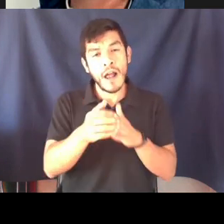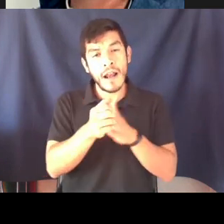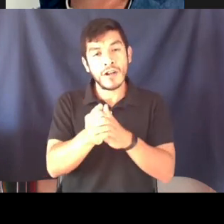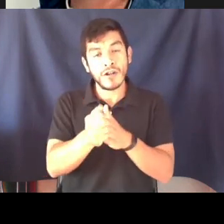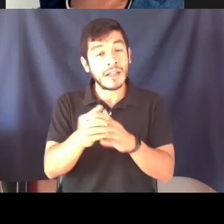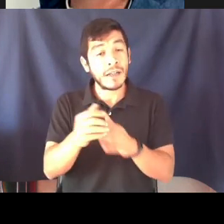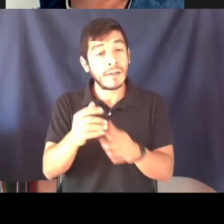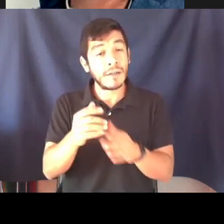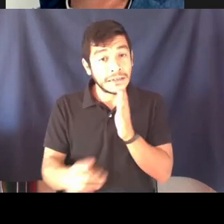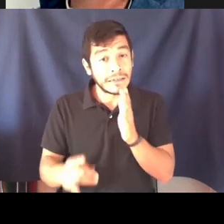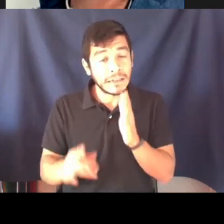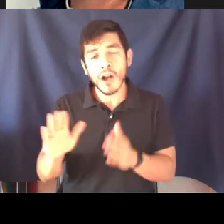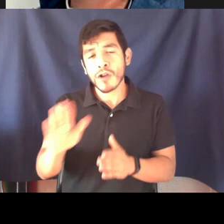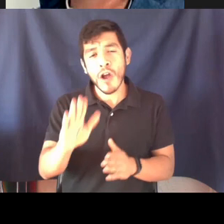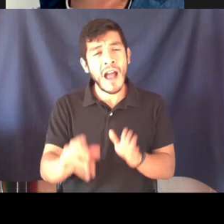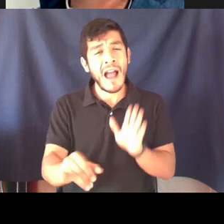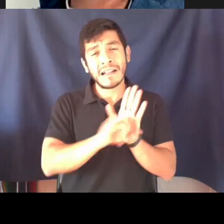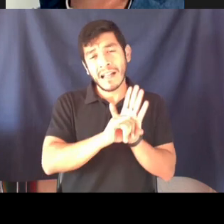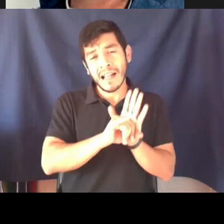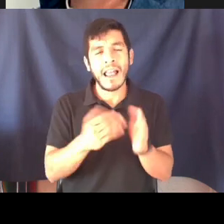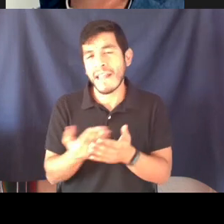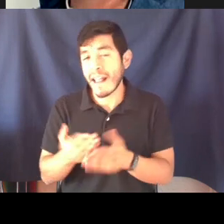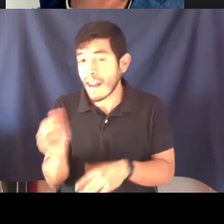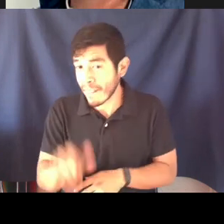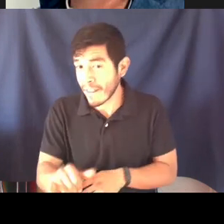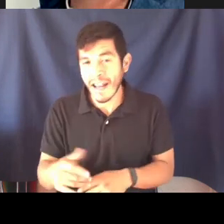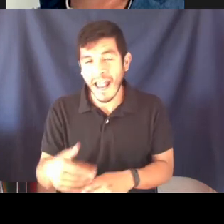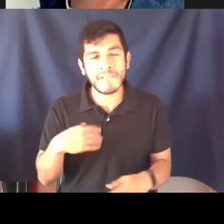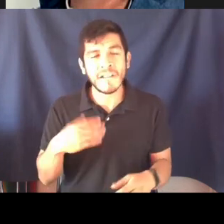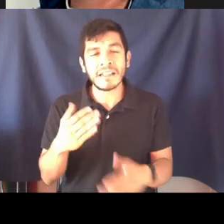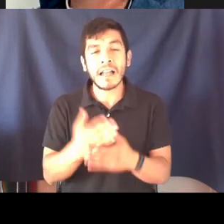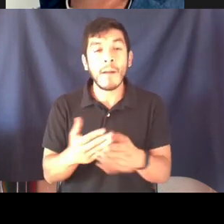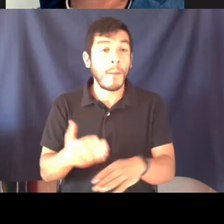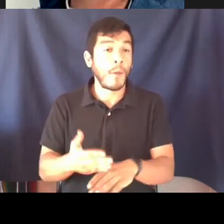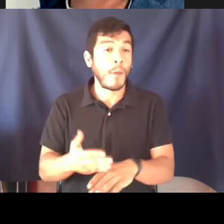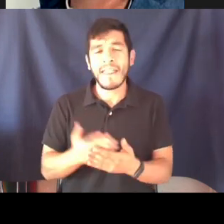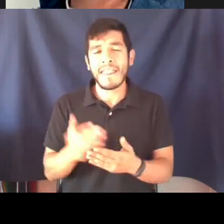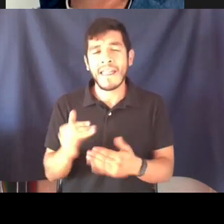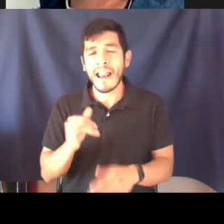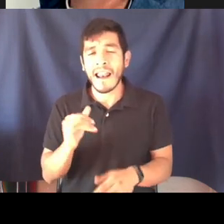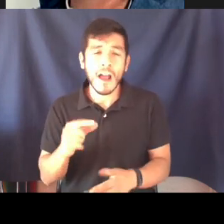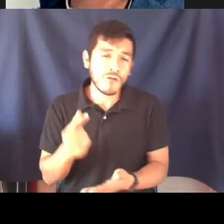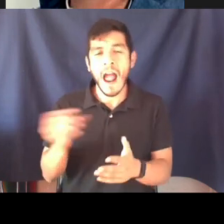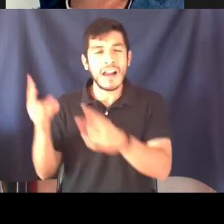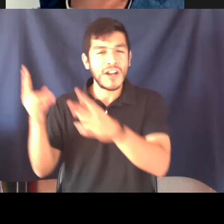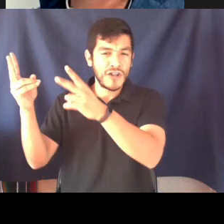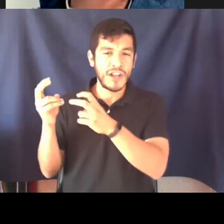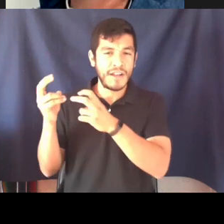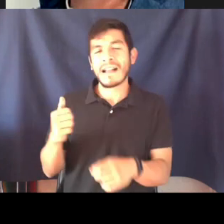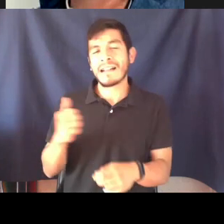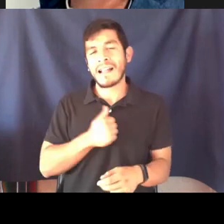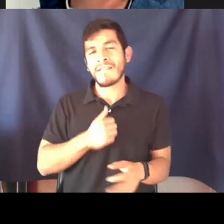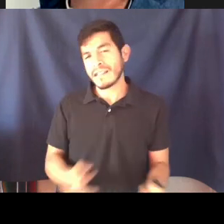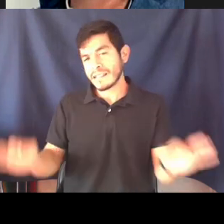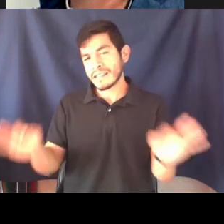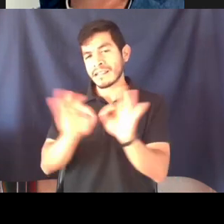some improvements in things like grades and achievement, self-esteem, engagement in the community. So I